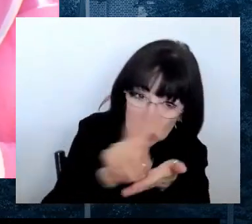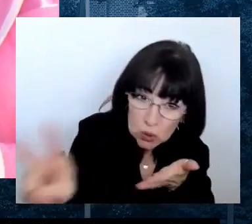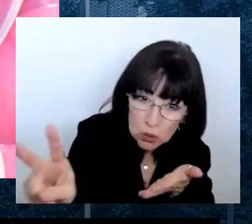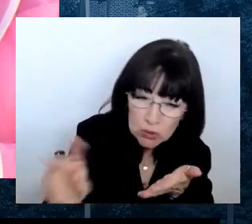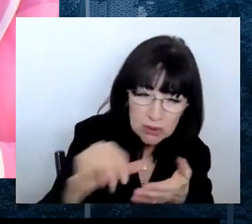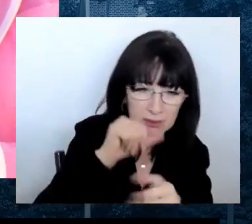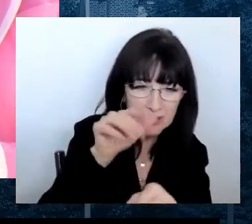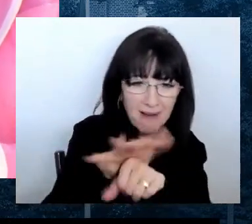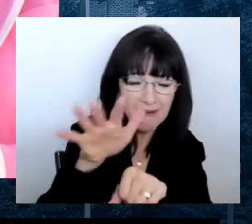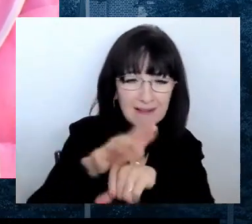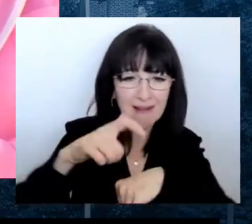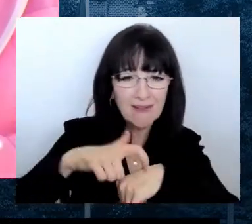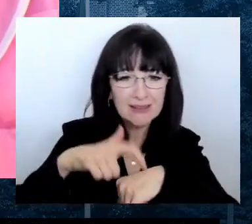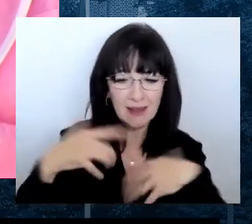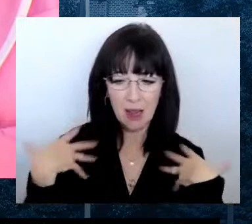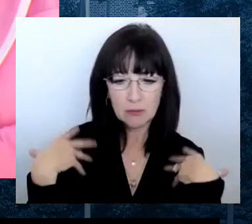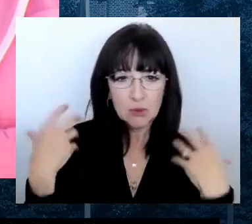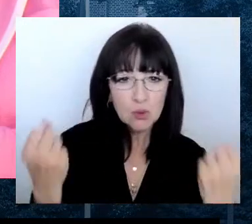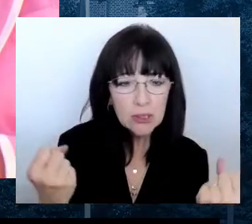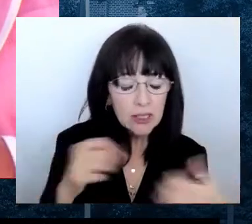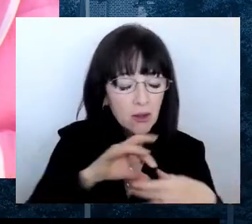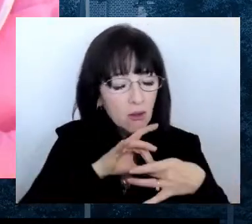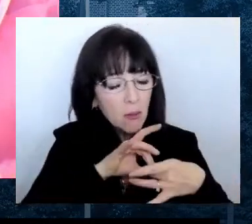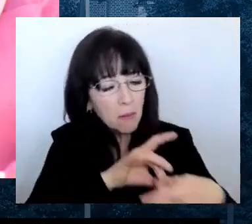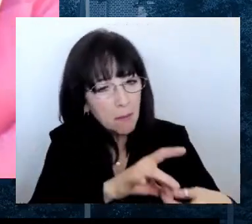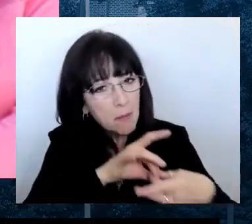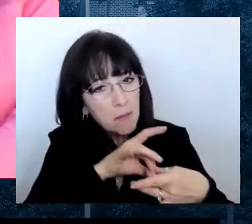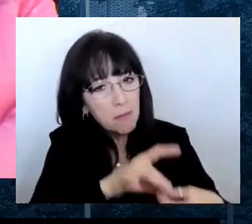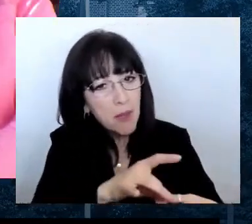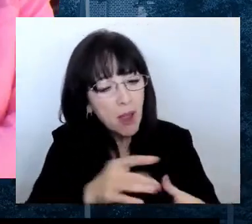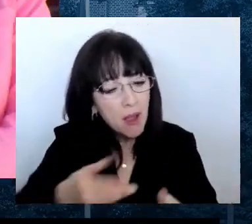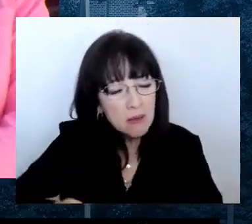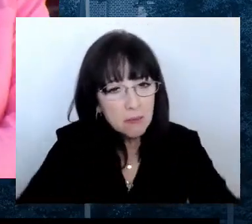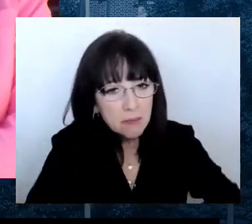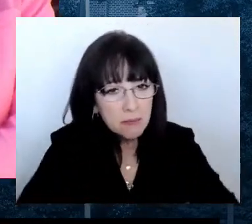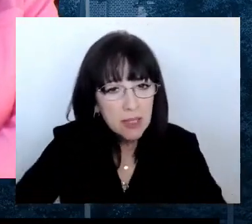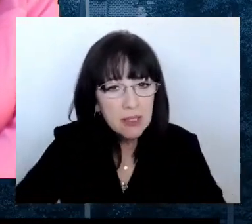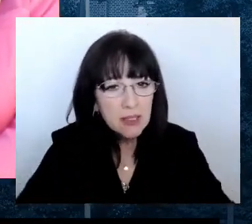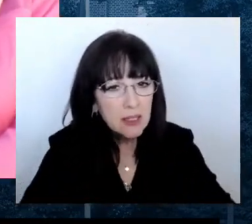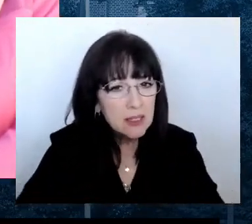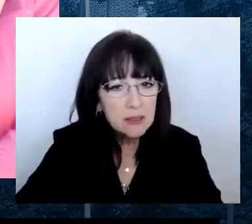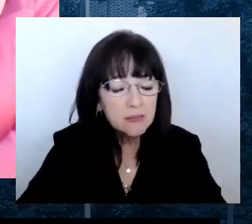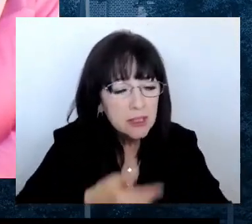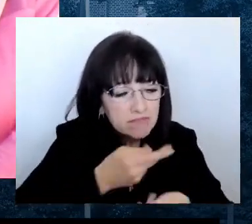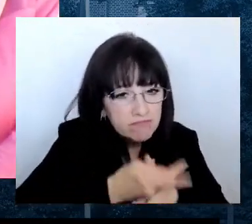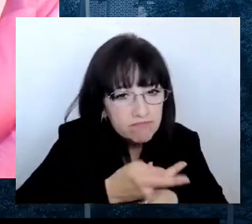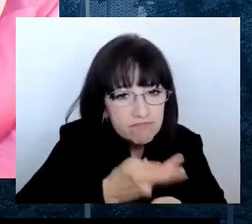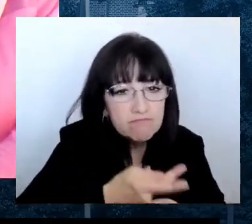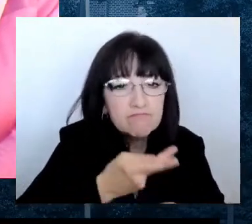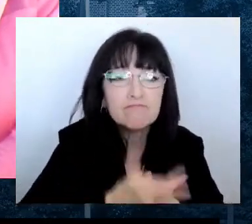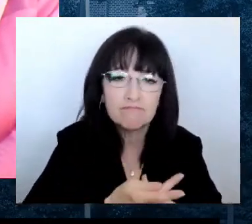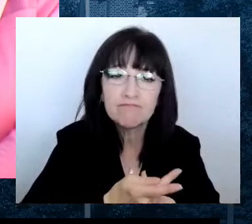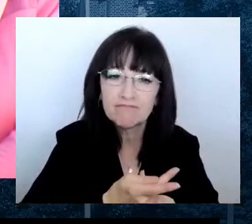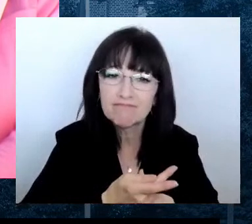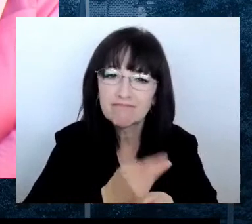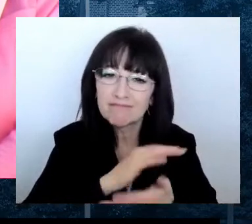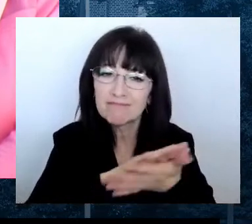bond with her baby, or to adjust to the many life-altering changes that come with bringing in a new life into this